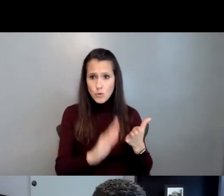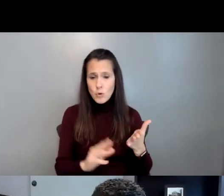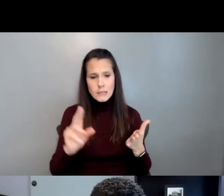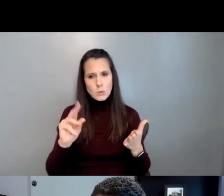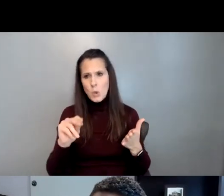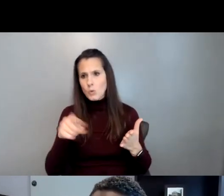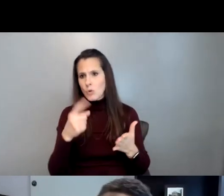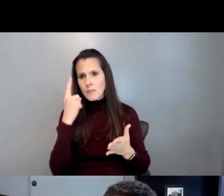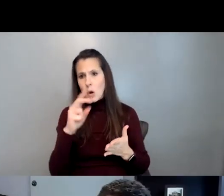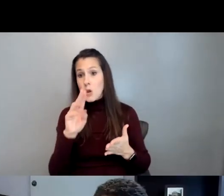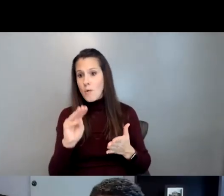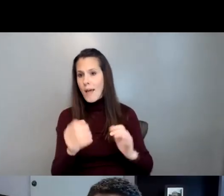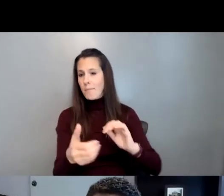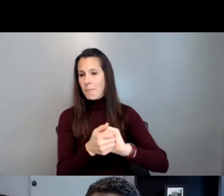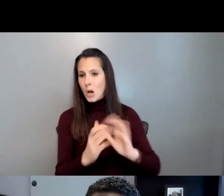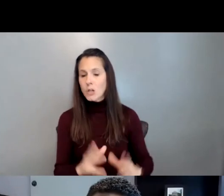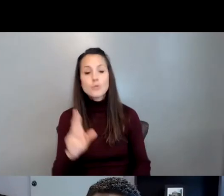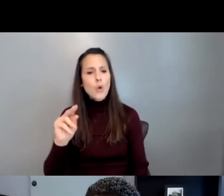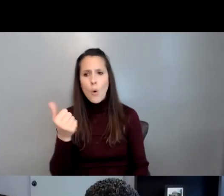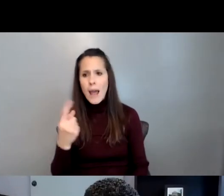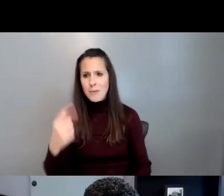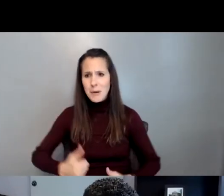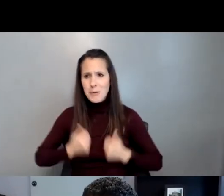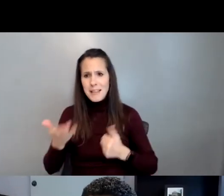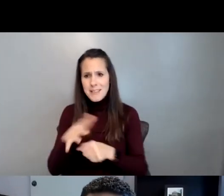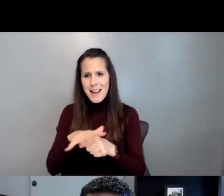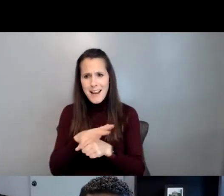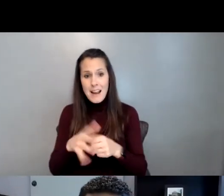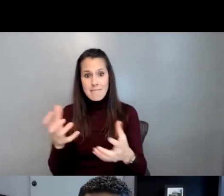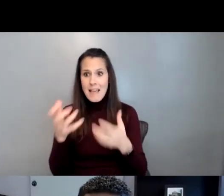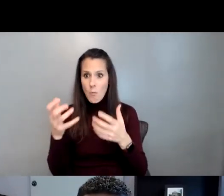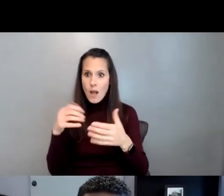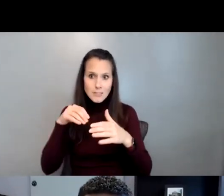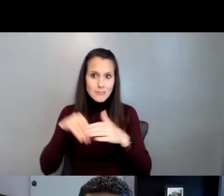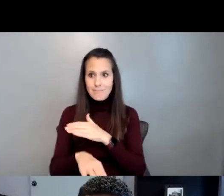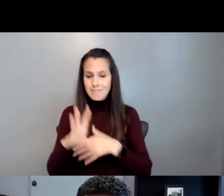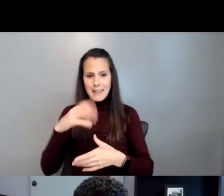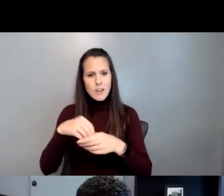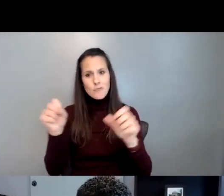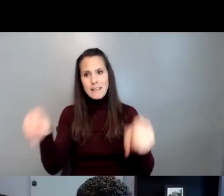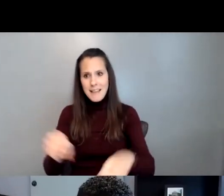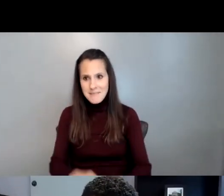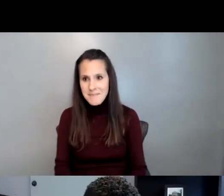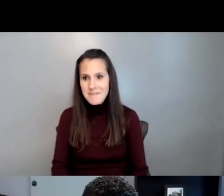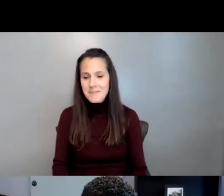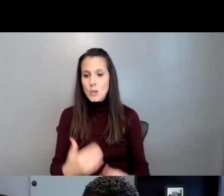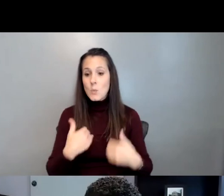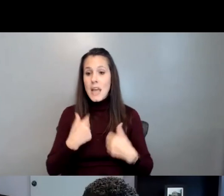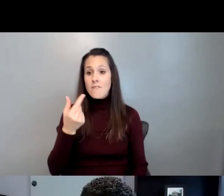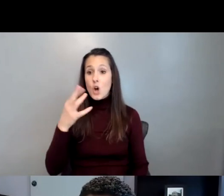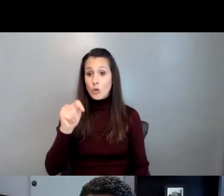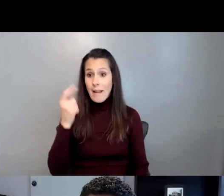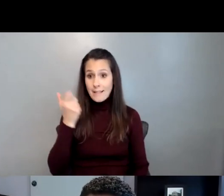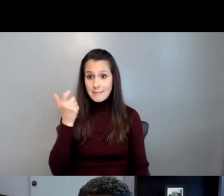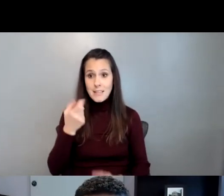Michigan affiliates. Anyone in this community that then has a desire for access is who we're hoping to reach. And we actually have a grant that we just got